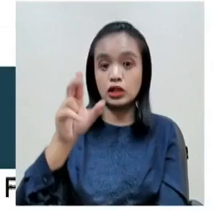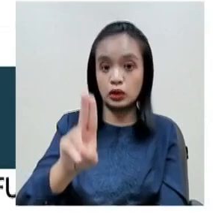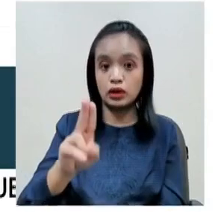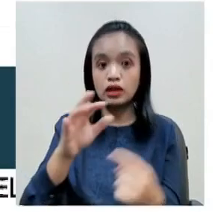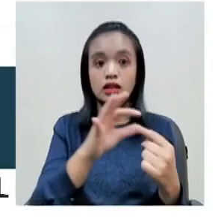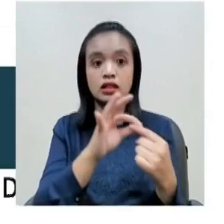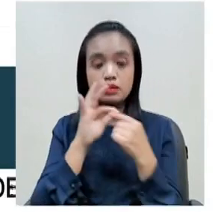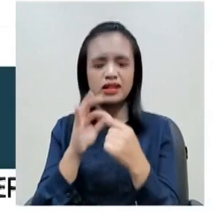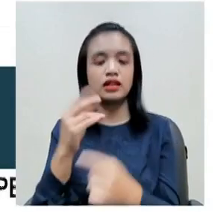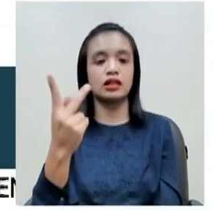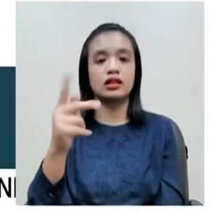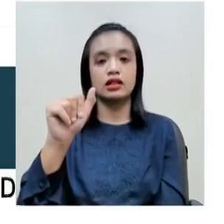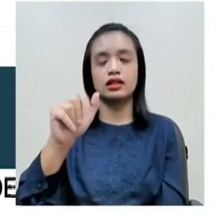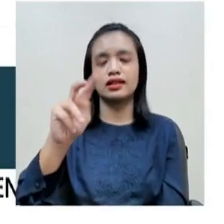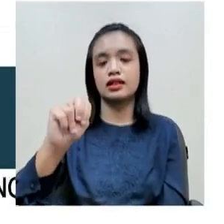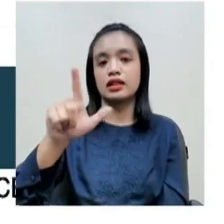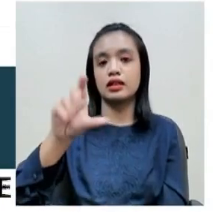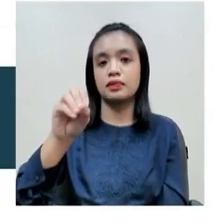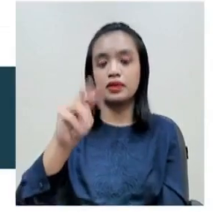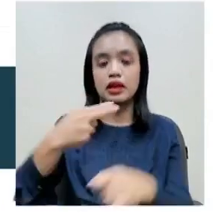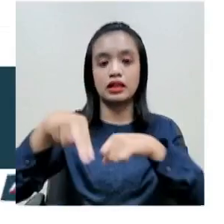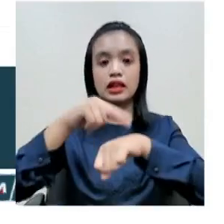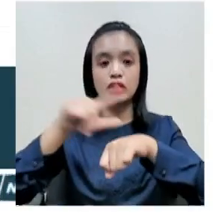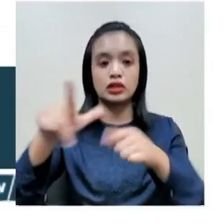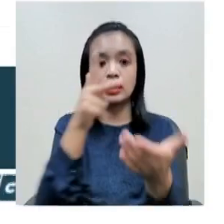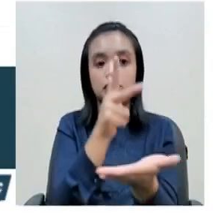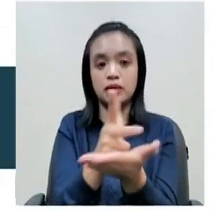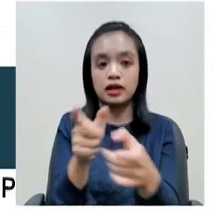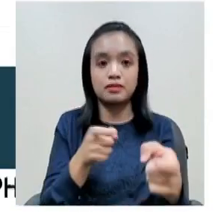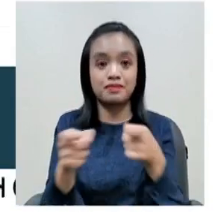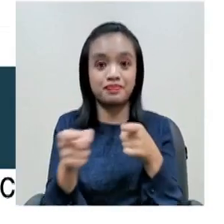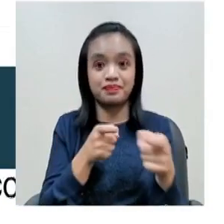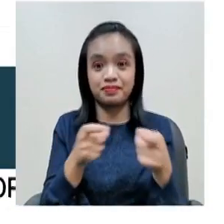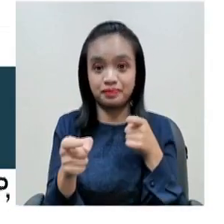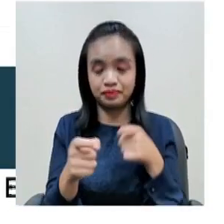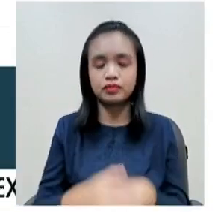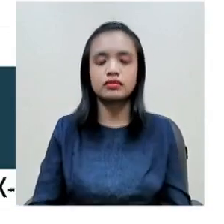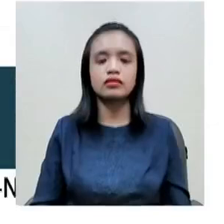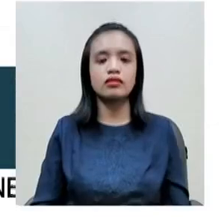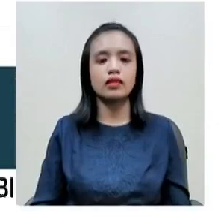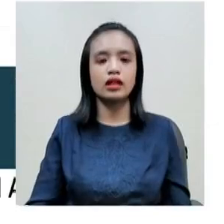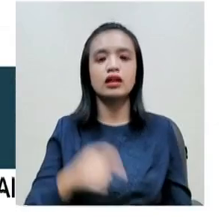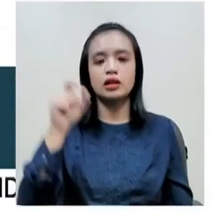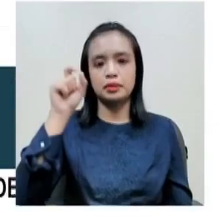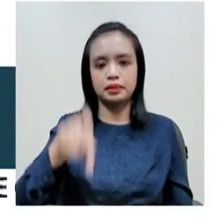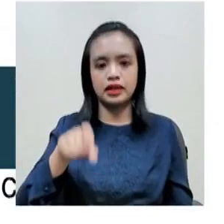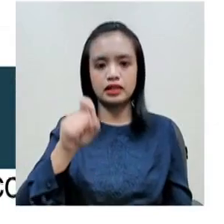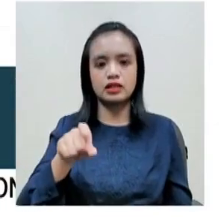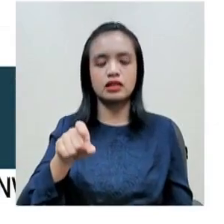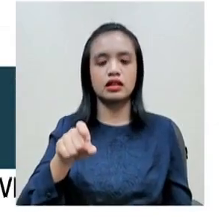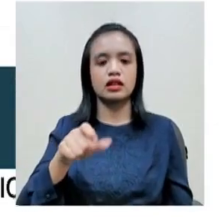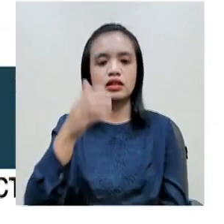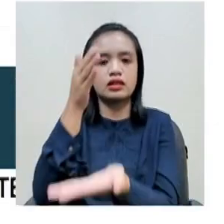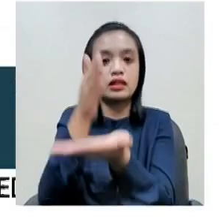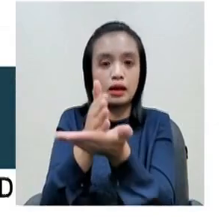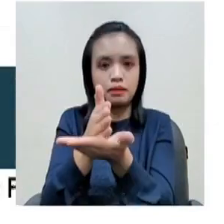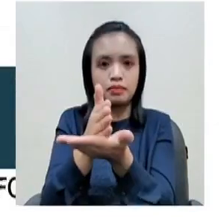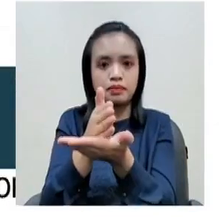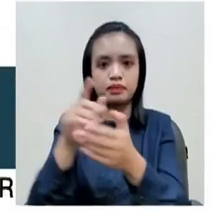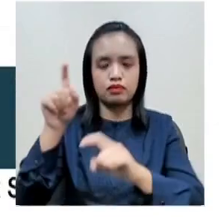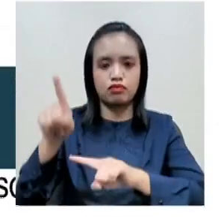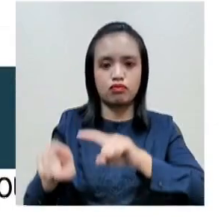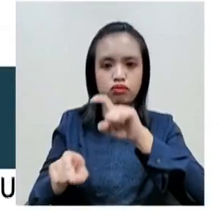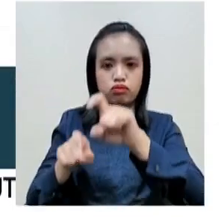especially the Canlaon Volcano National Park Management, we should avoid or stop the hiking